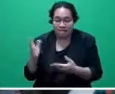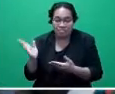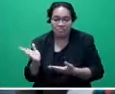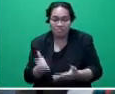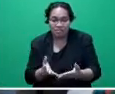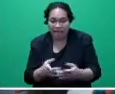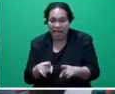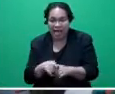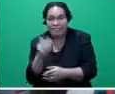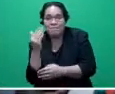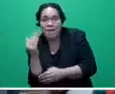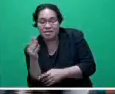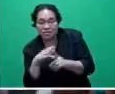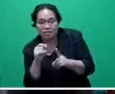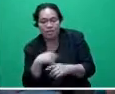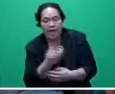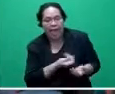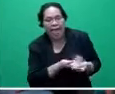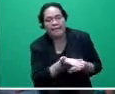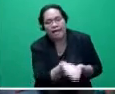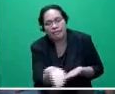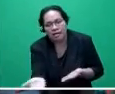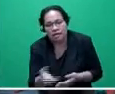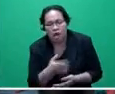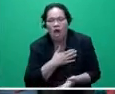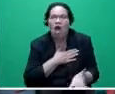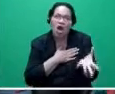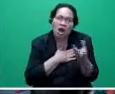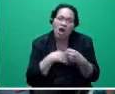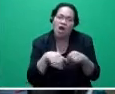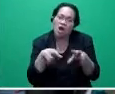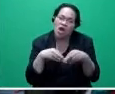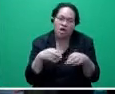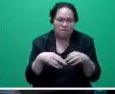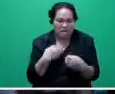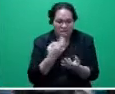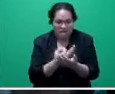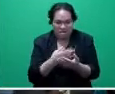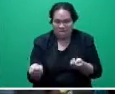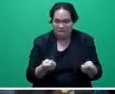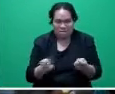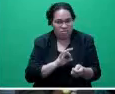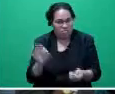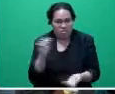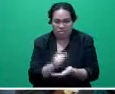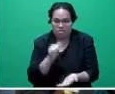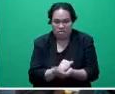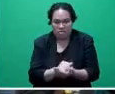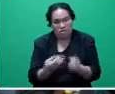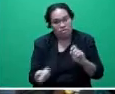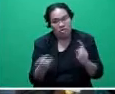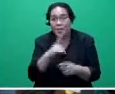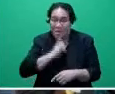dependency syndrome via the handout culture, lack of discipline, financial management, and unsound leadership, and turning promises into